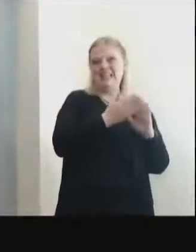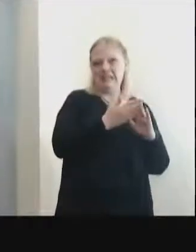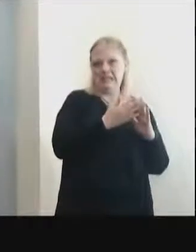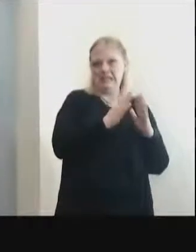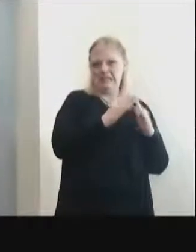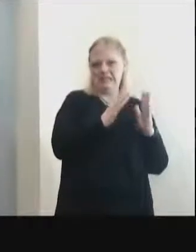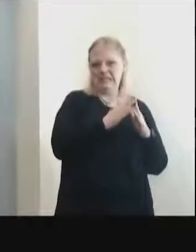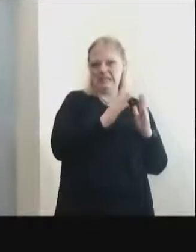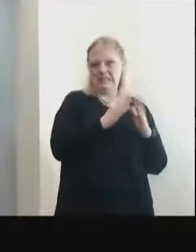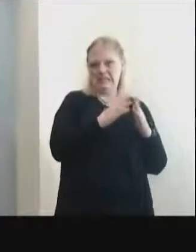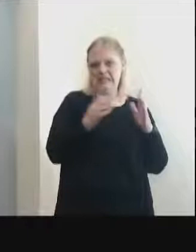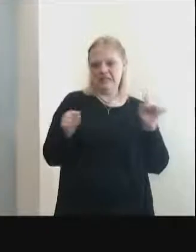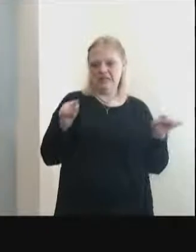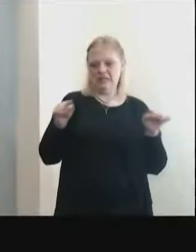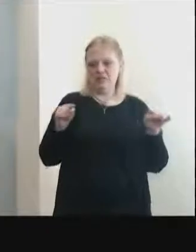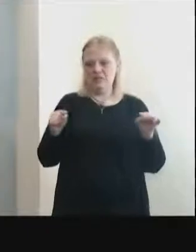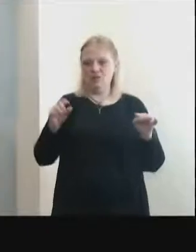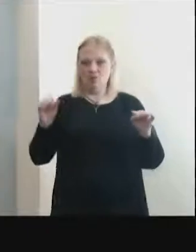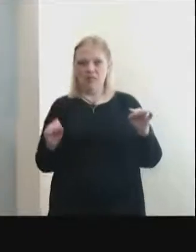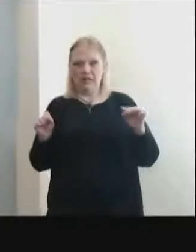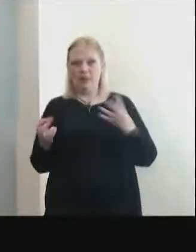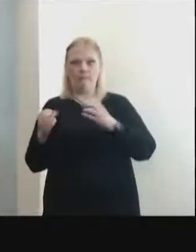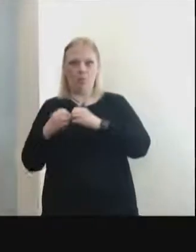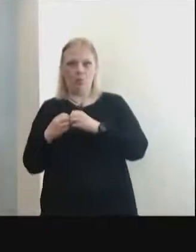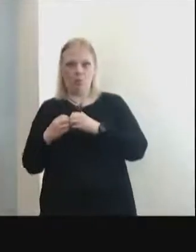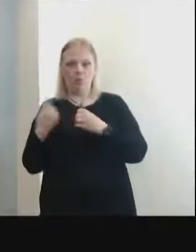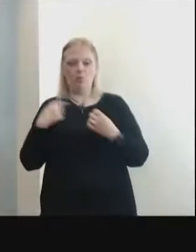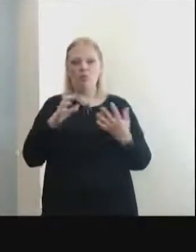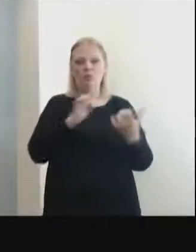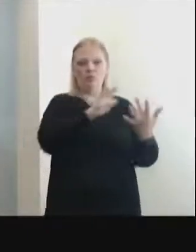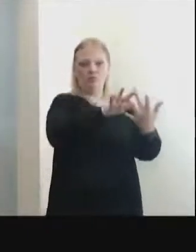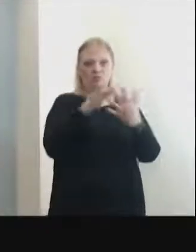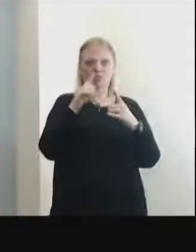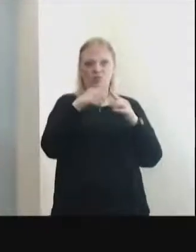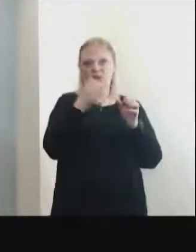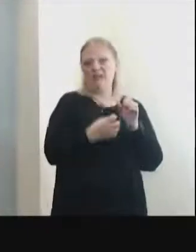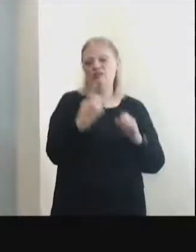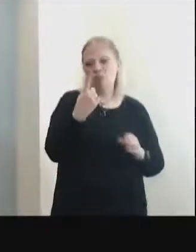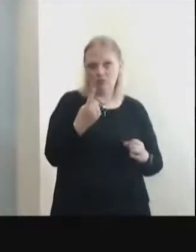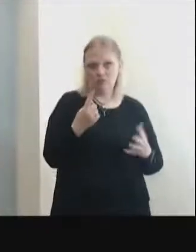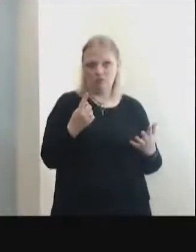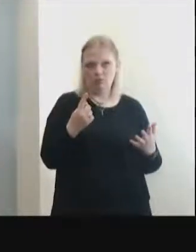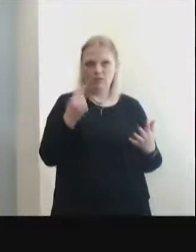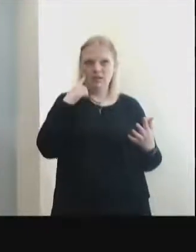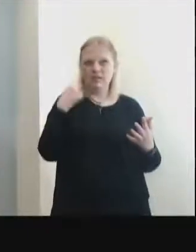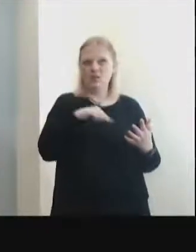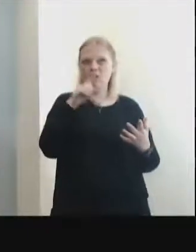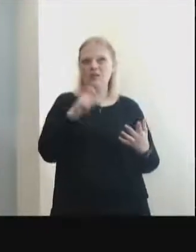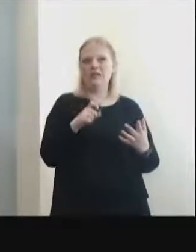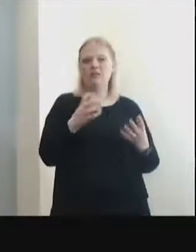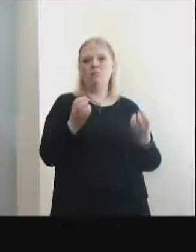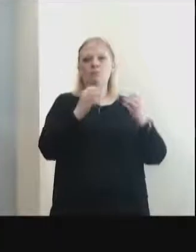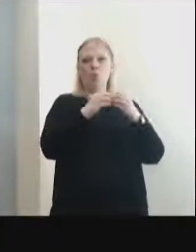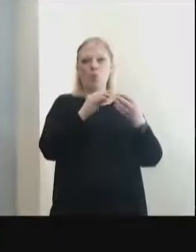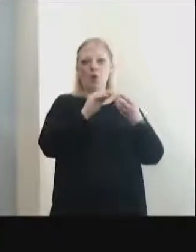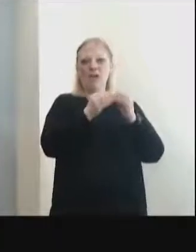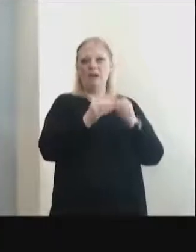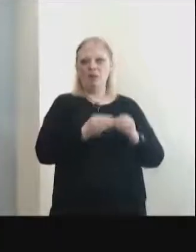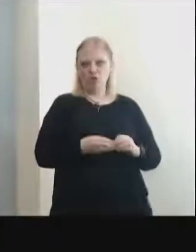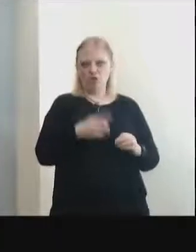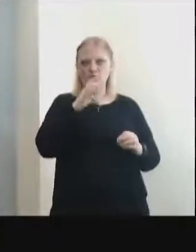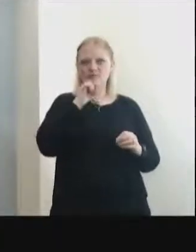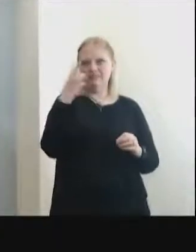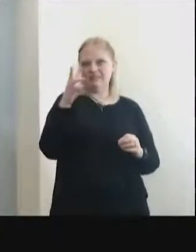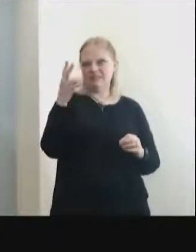17-year-olds compared to the city. However, we want to reach out to everybody, and I think we have to get some more numbers of